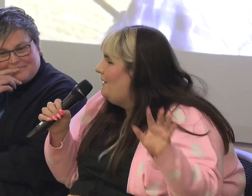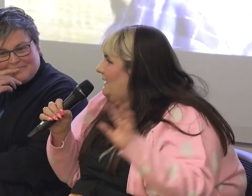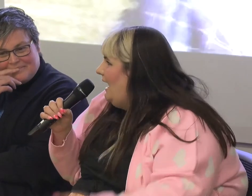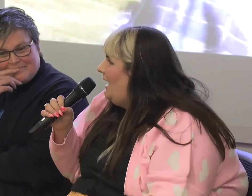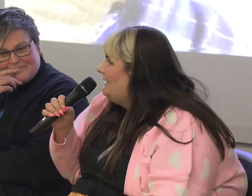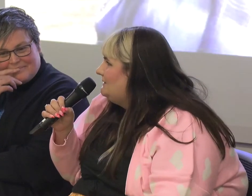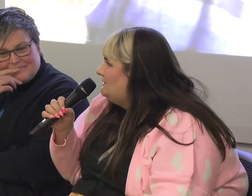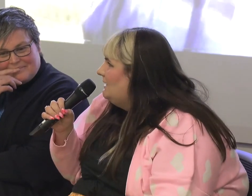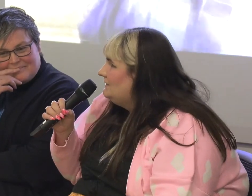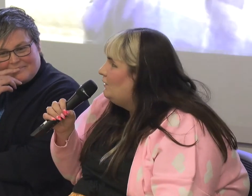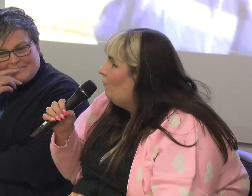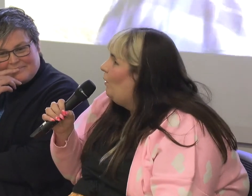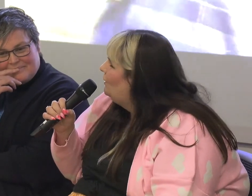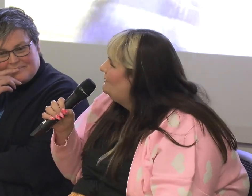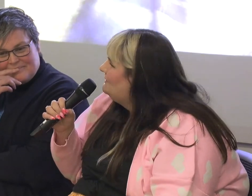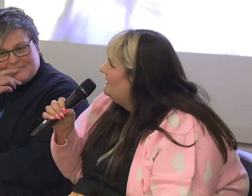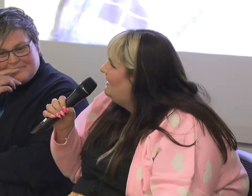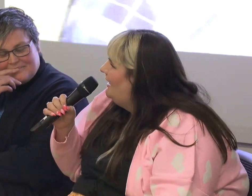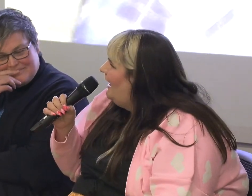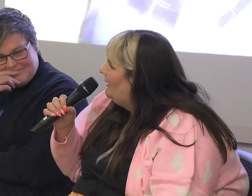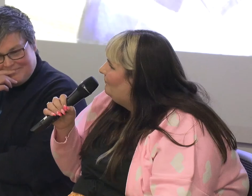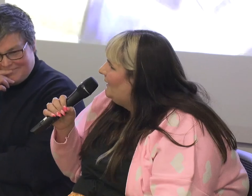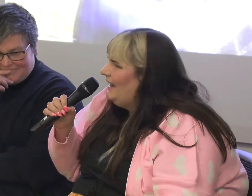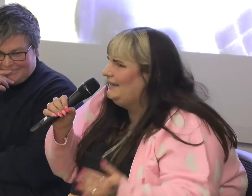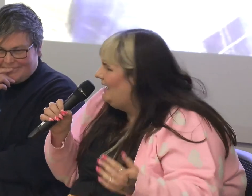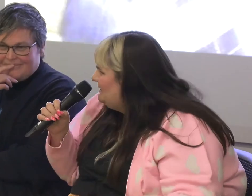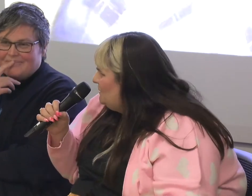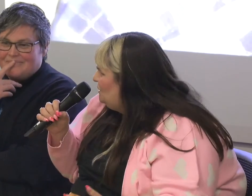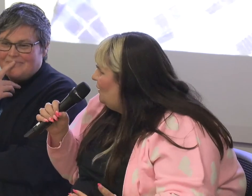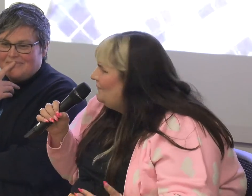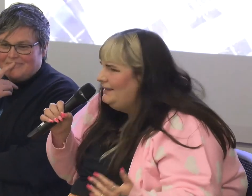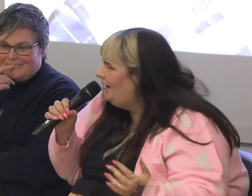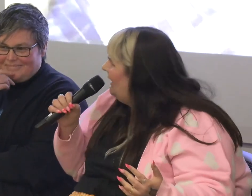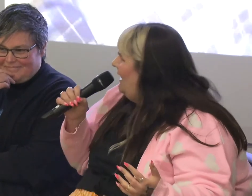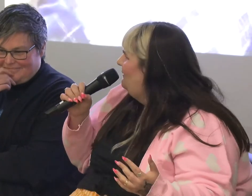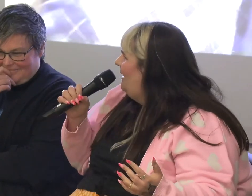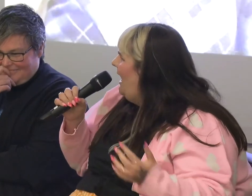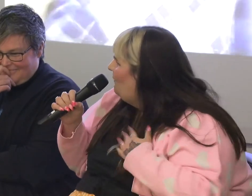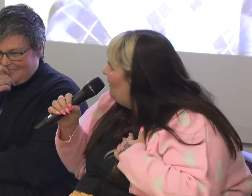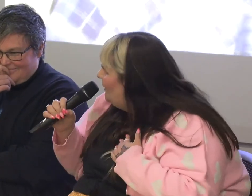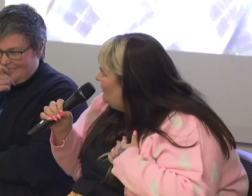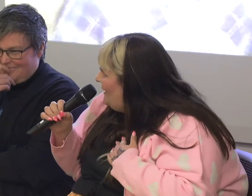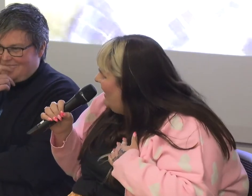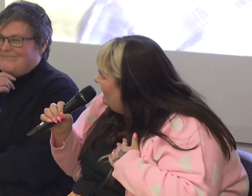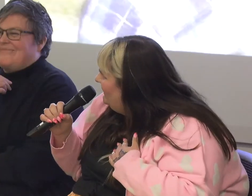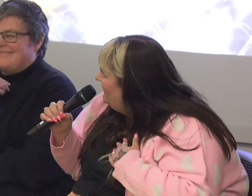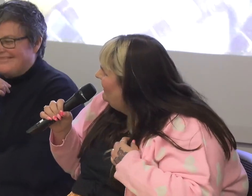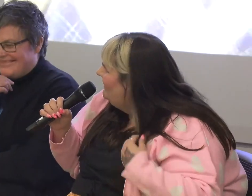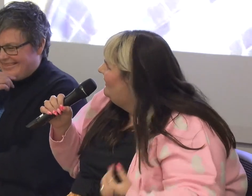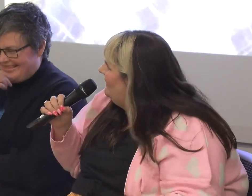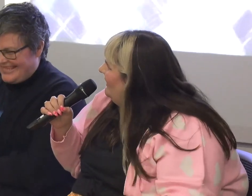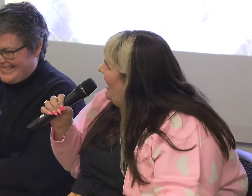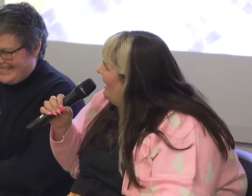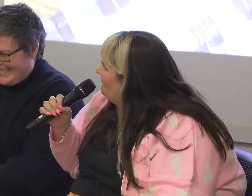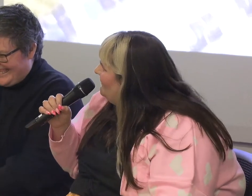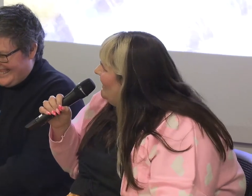with making art is the worst. Like an exhibition opening, like I don't want to go to that. So